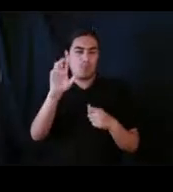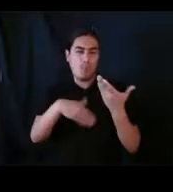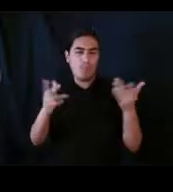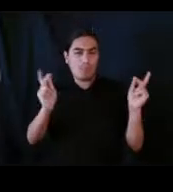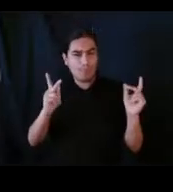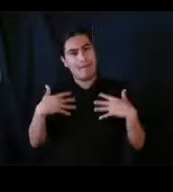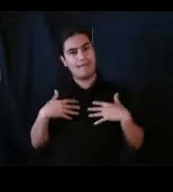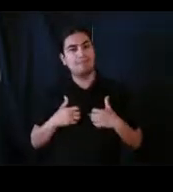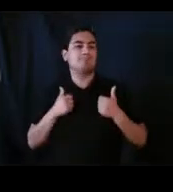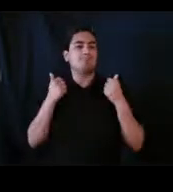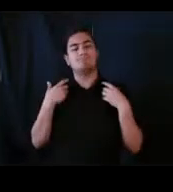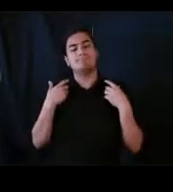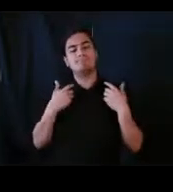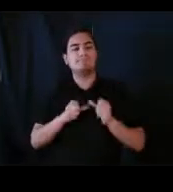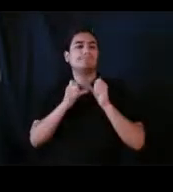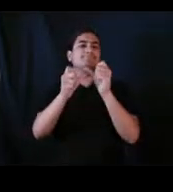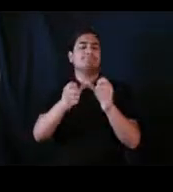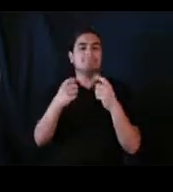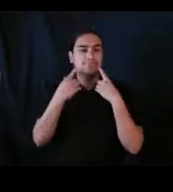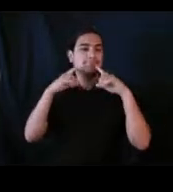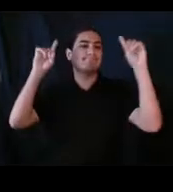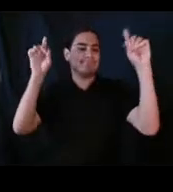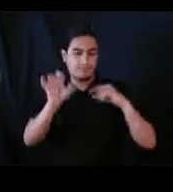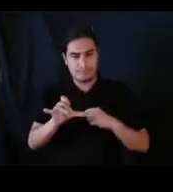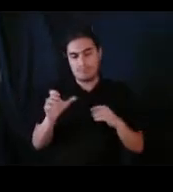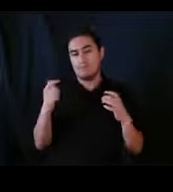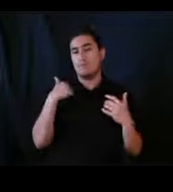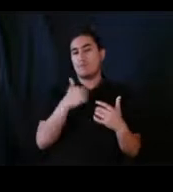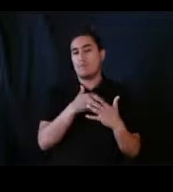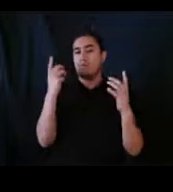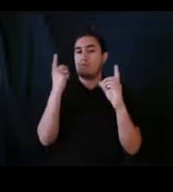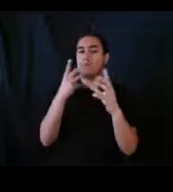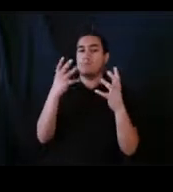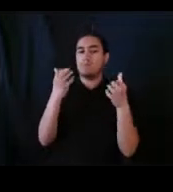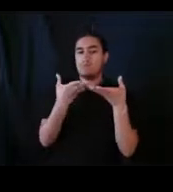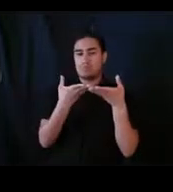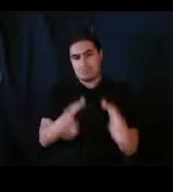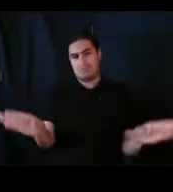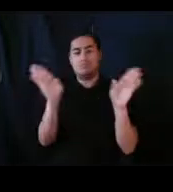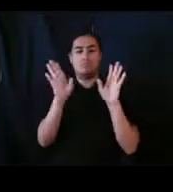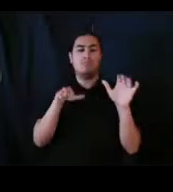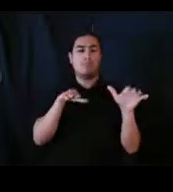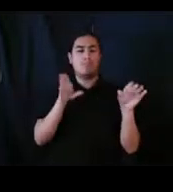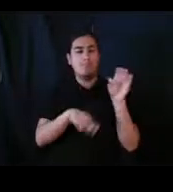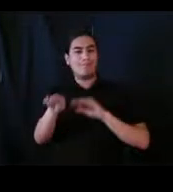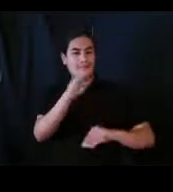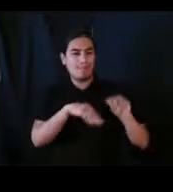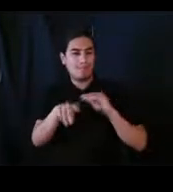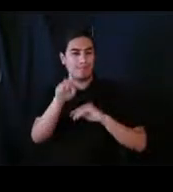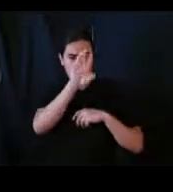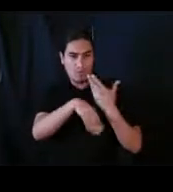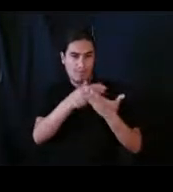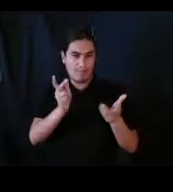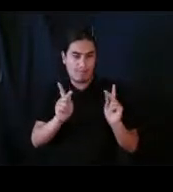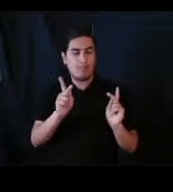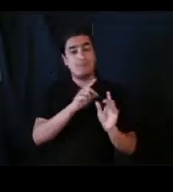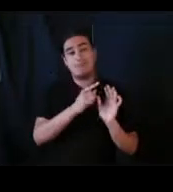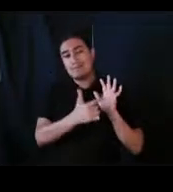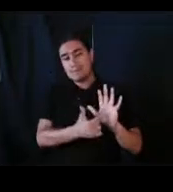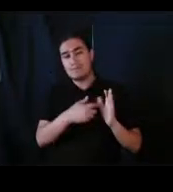and mtc's driving focus is expanding mobility and access to opportunity for all a few examples of this include the